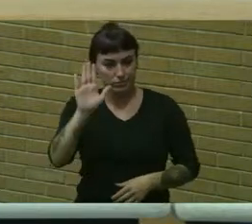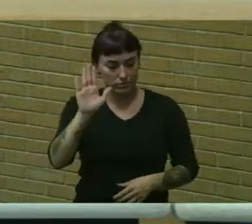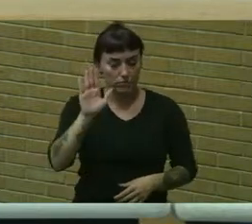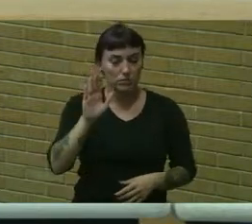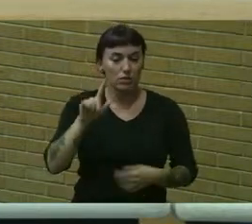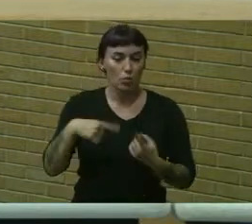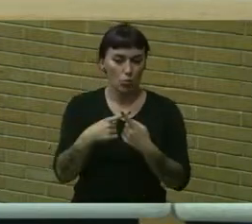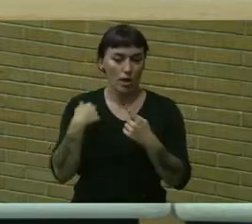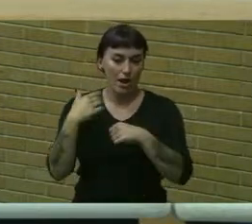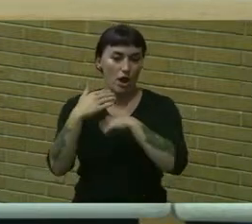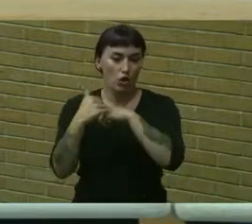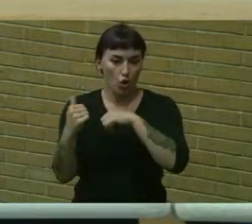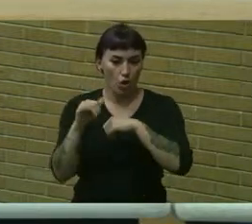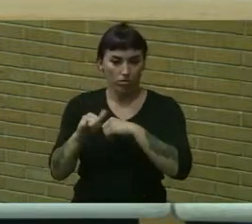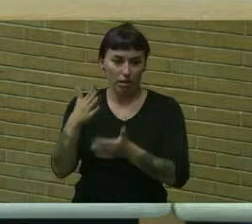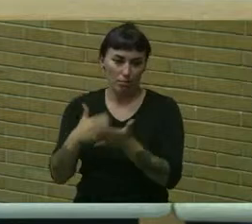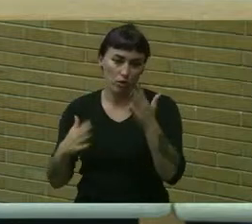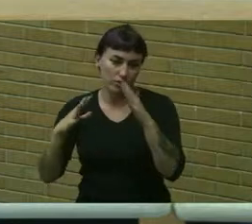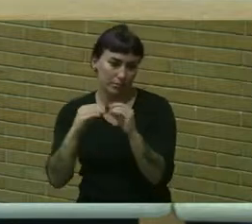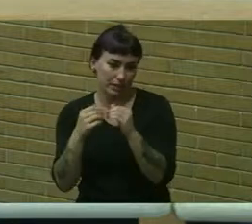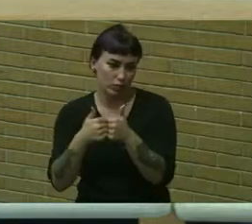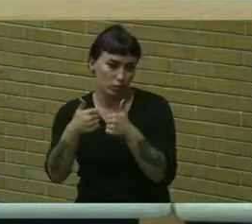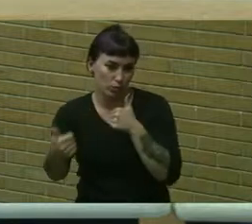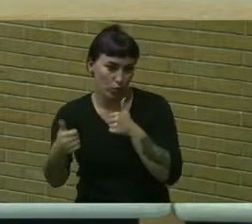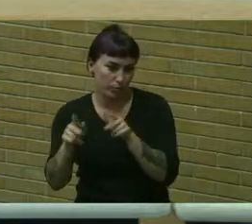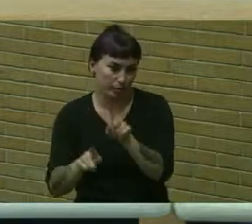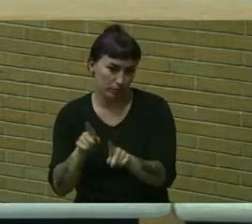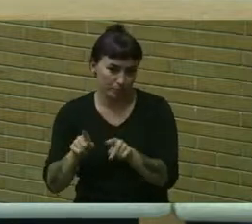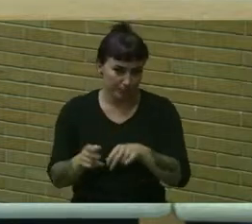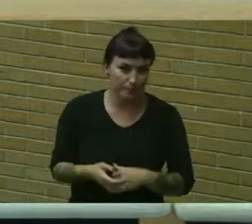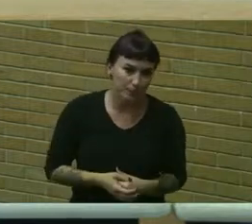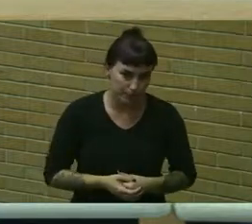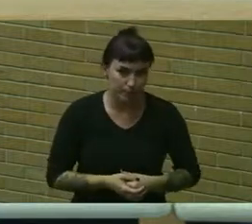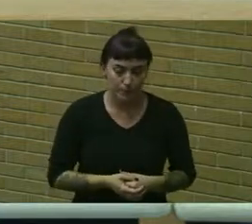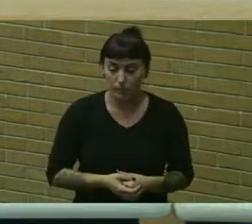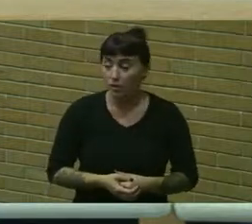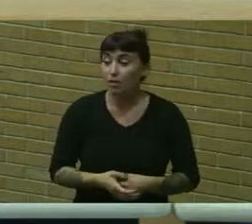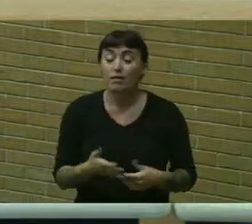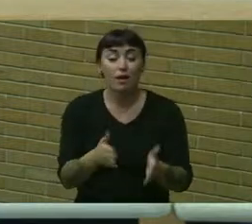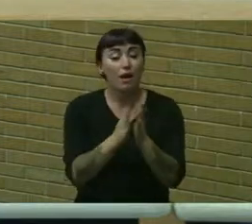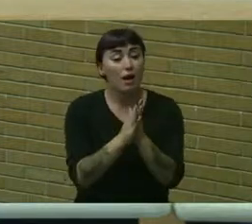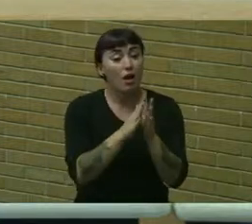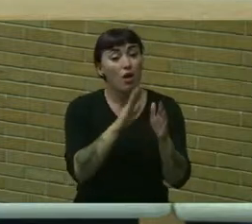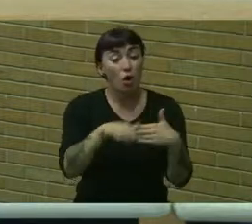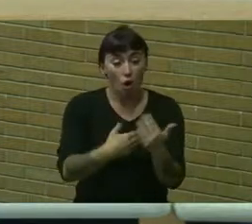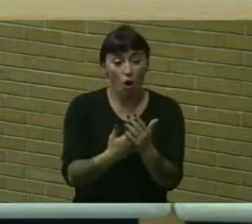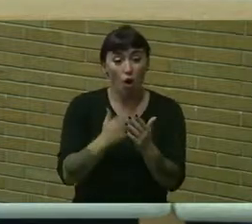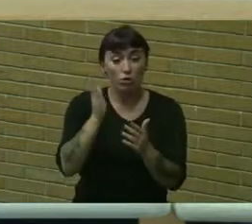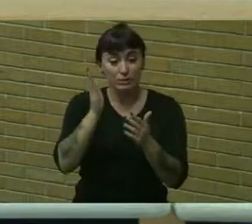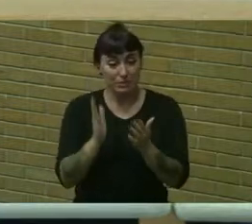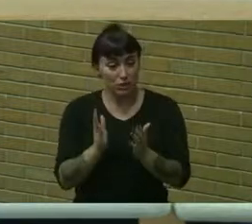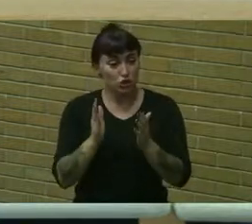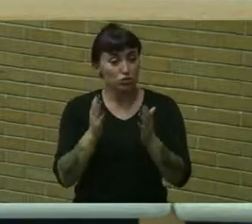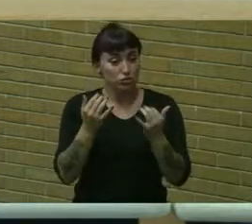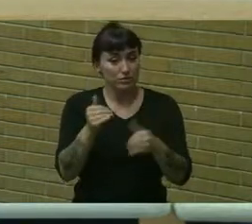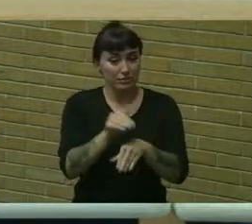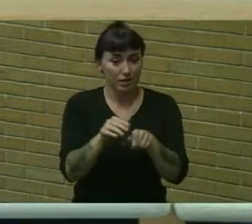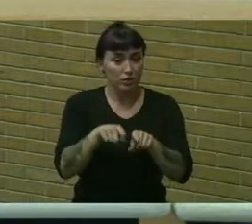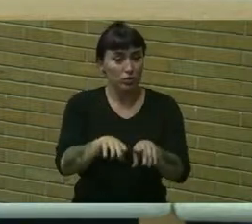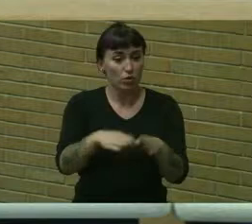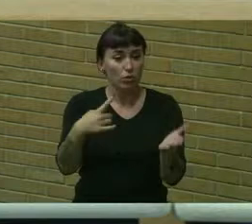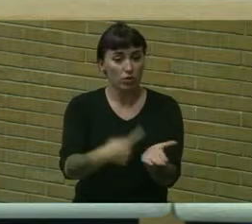we get to the remote speakers. I ask all speakers tonight during the open